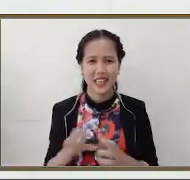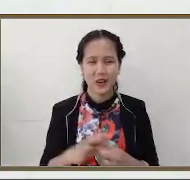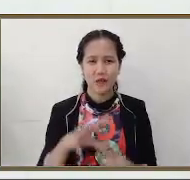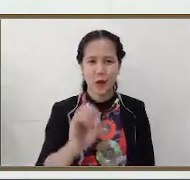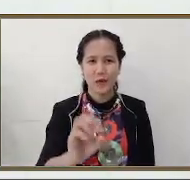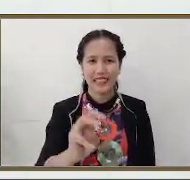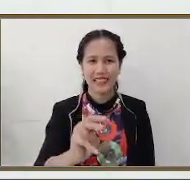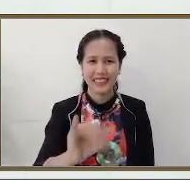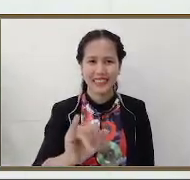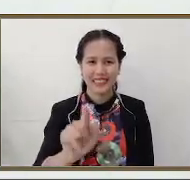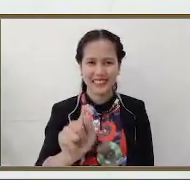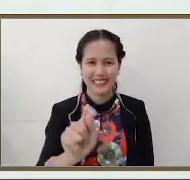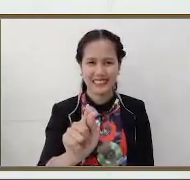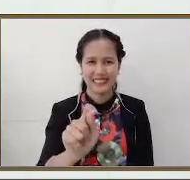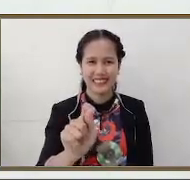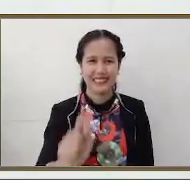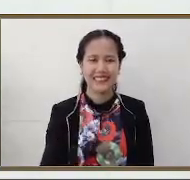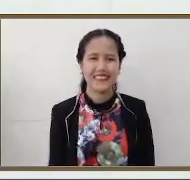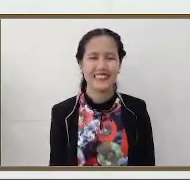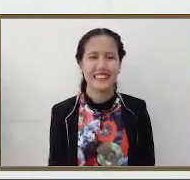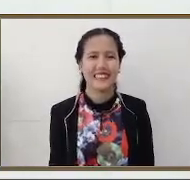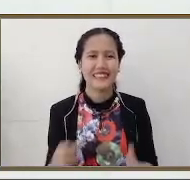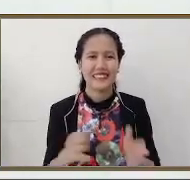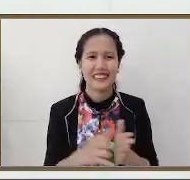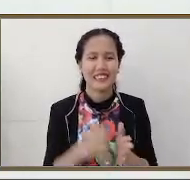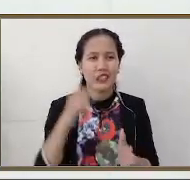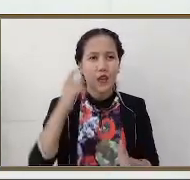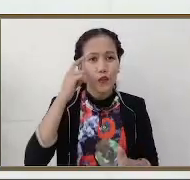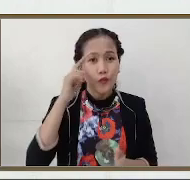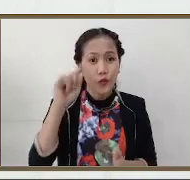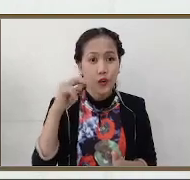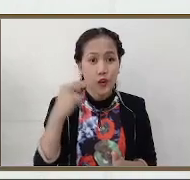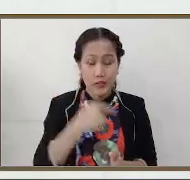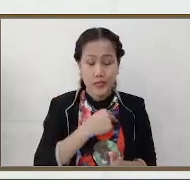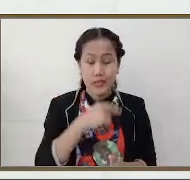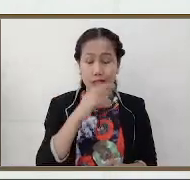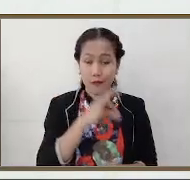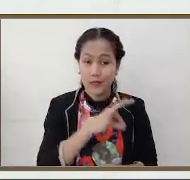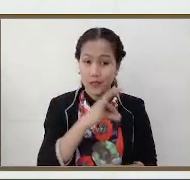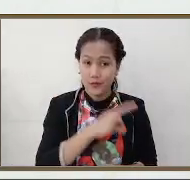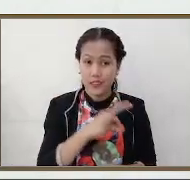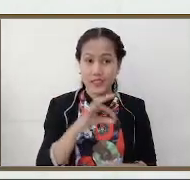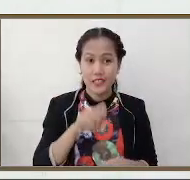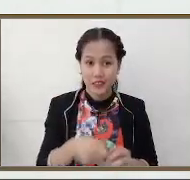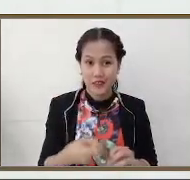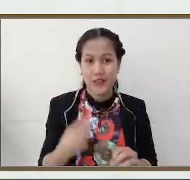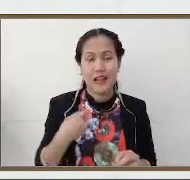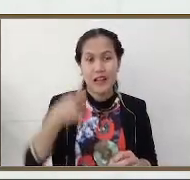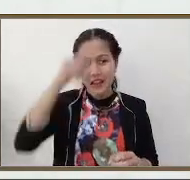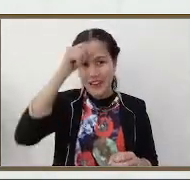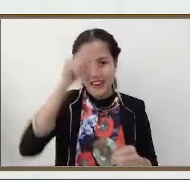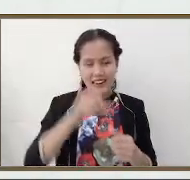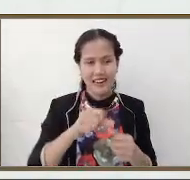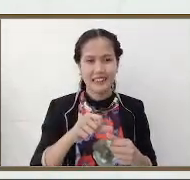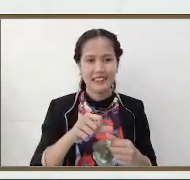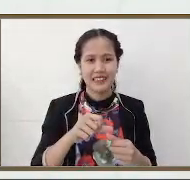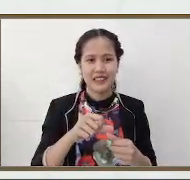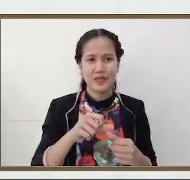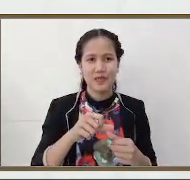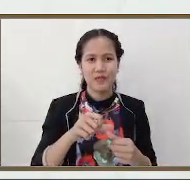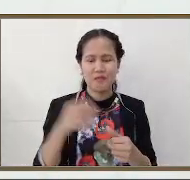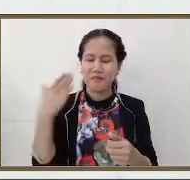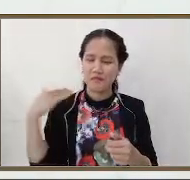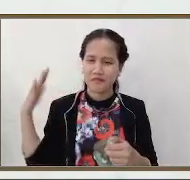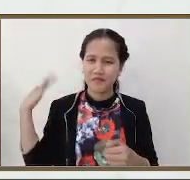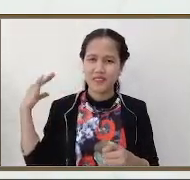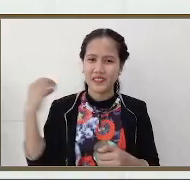No, it's for our own benefit para may mababalikan tayo. You see, now, going back to our